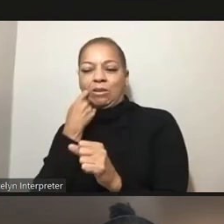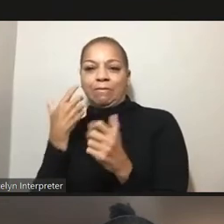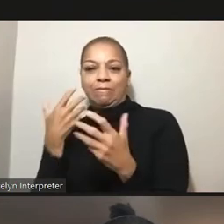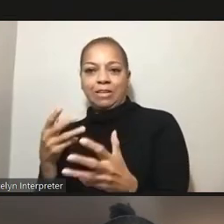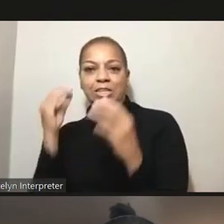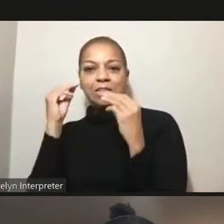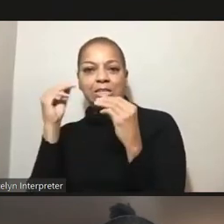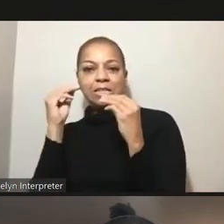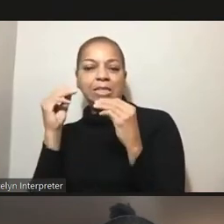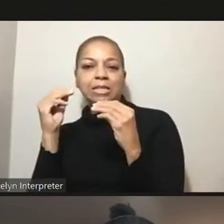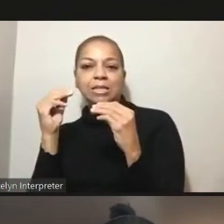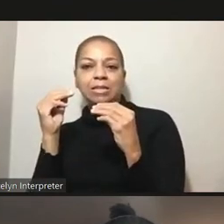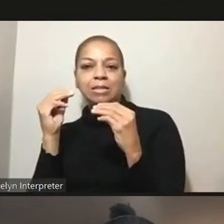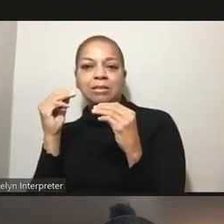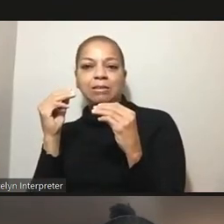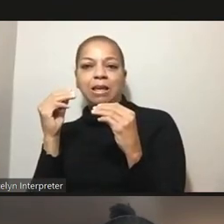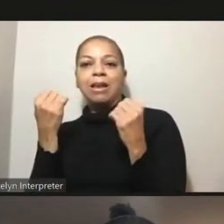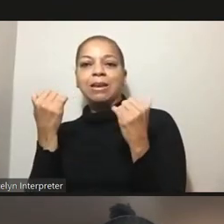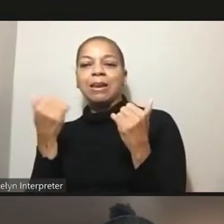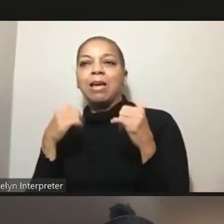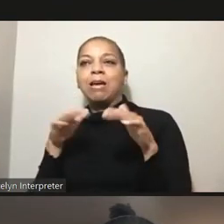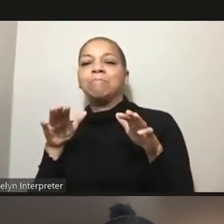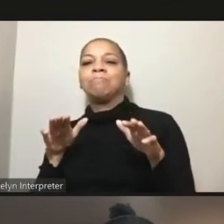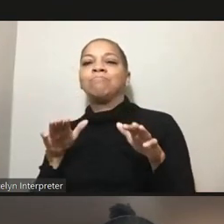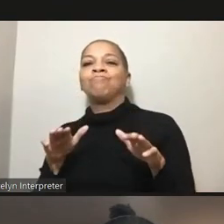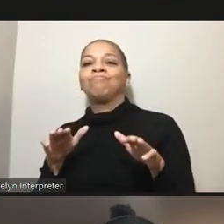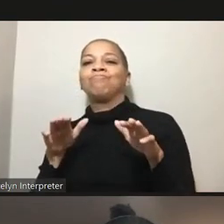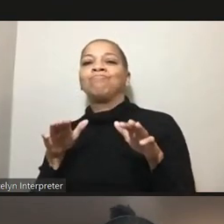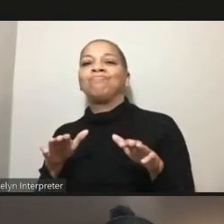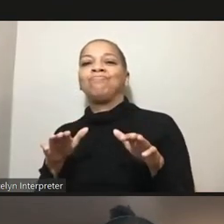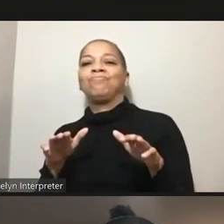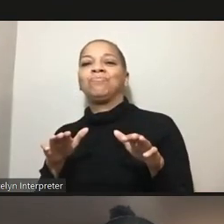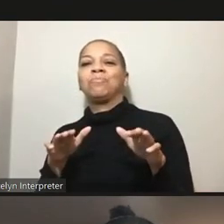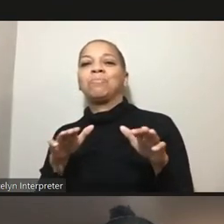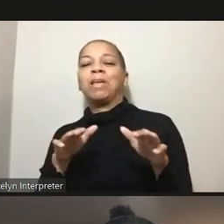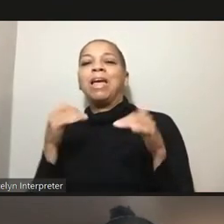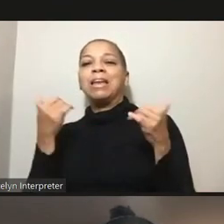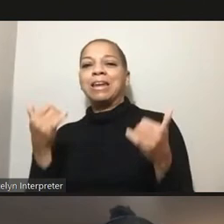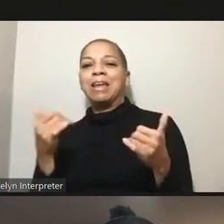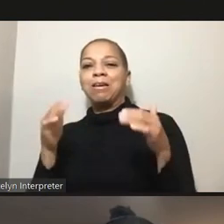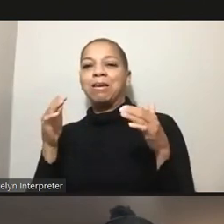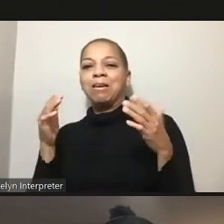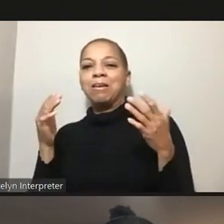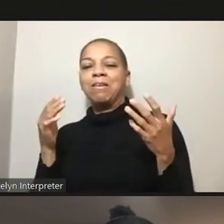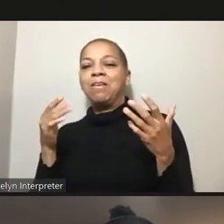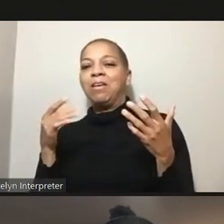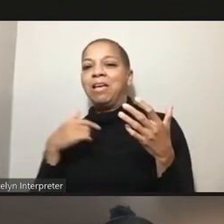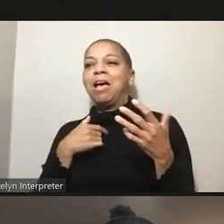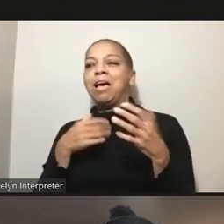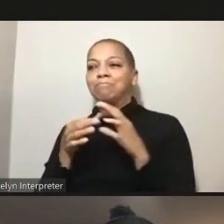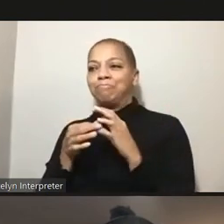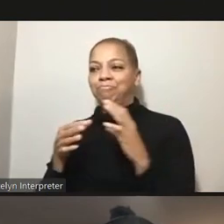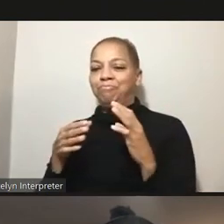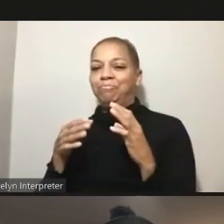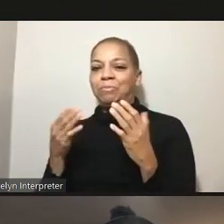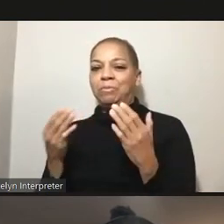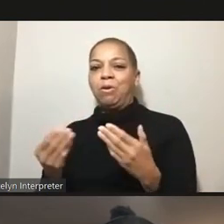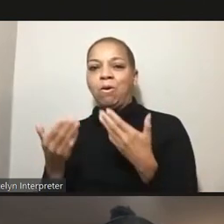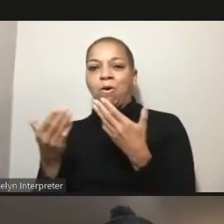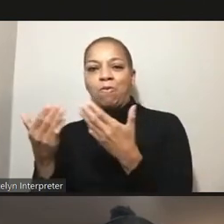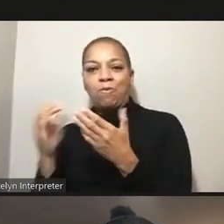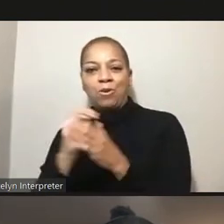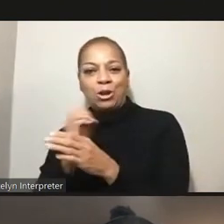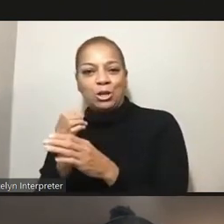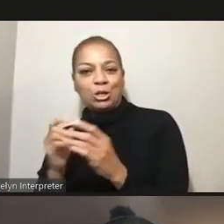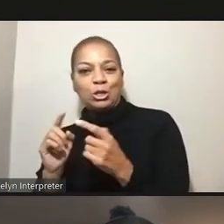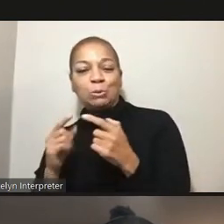on the unwind of giving all that time and energy to my wonderful students. I have never really